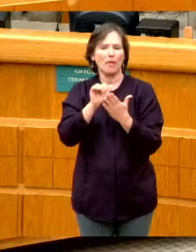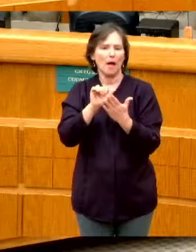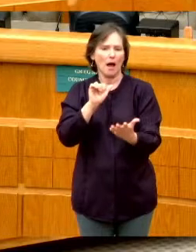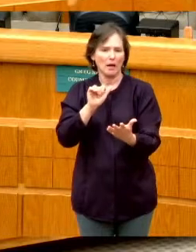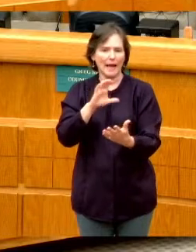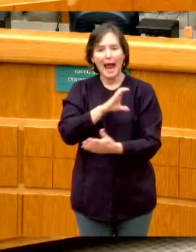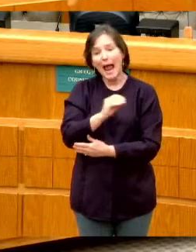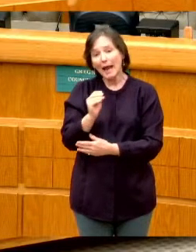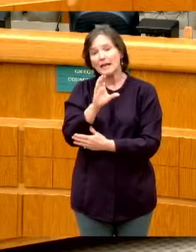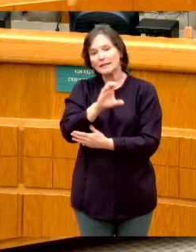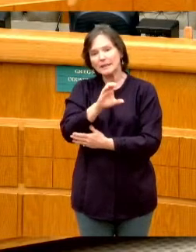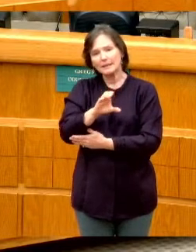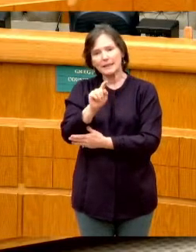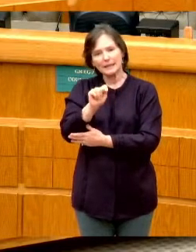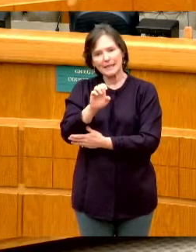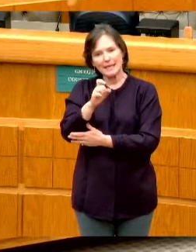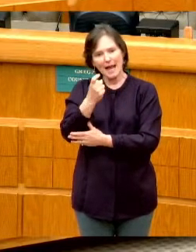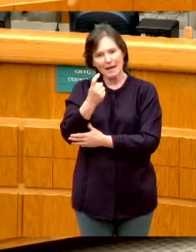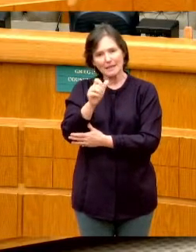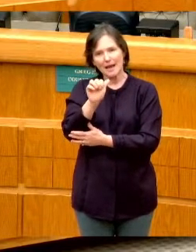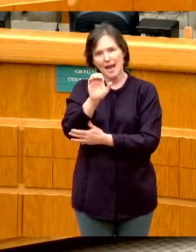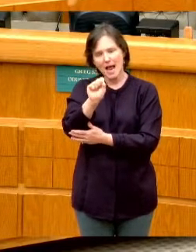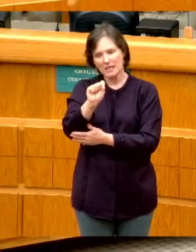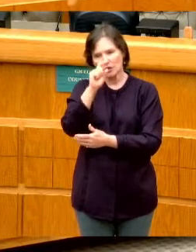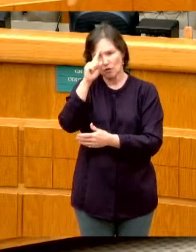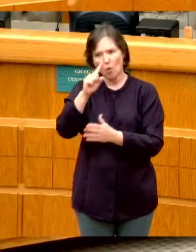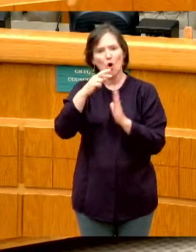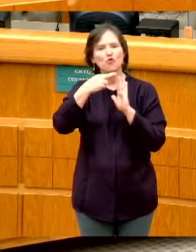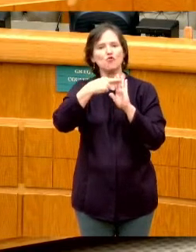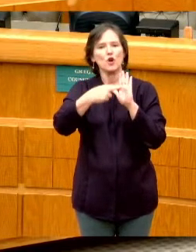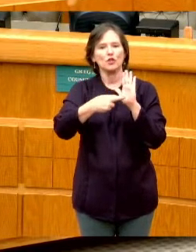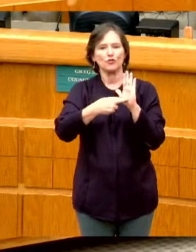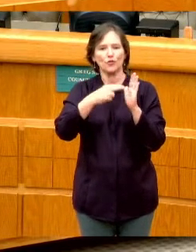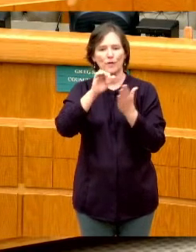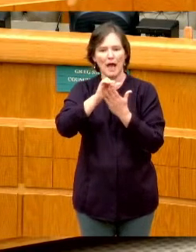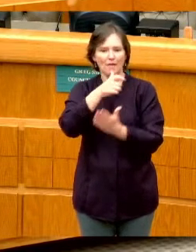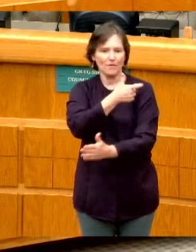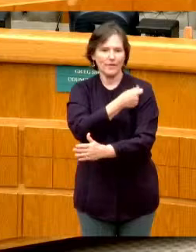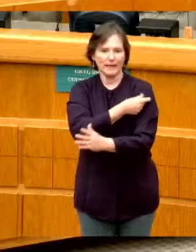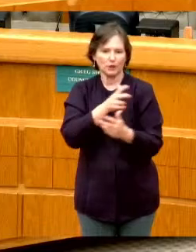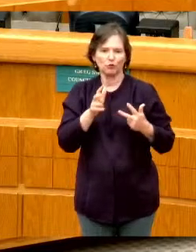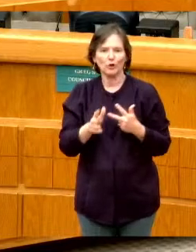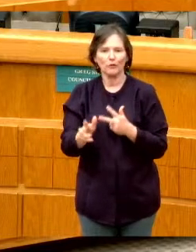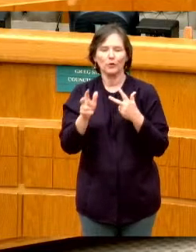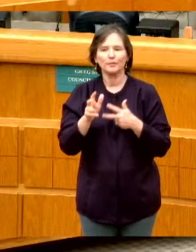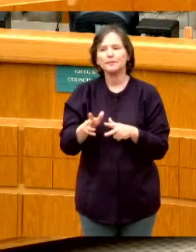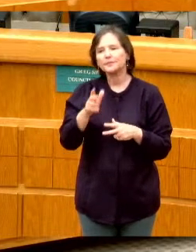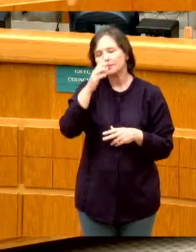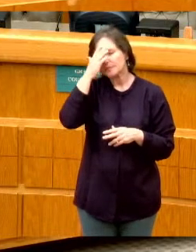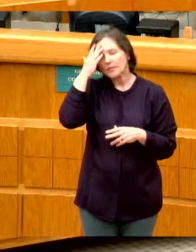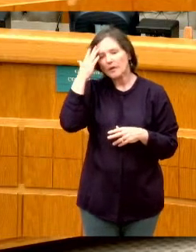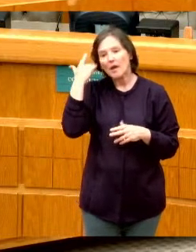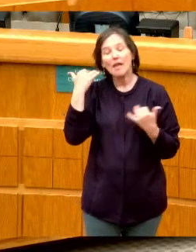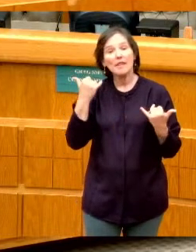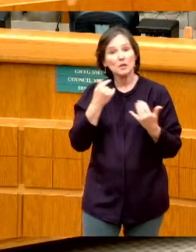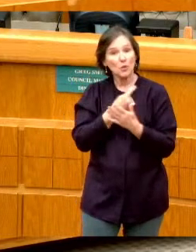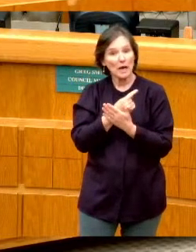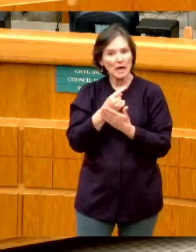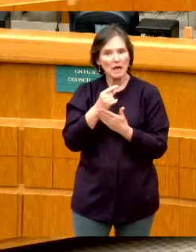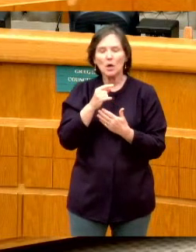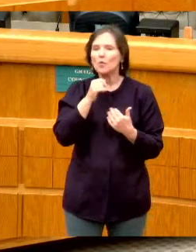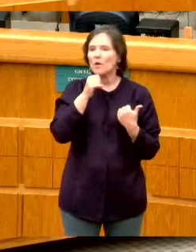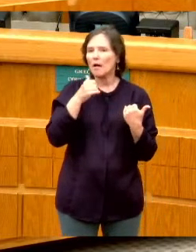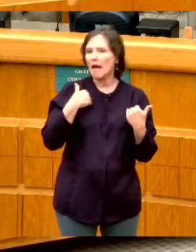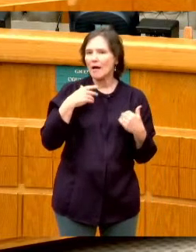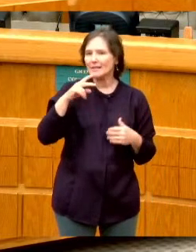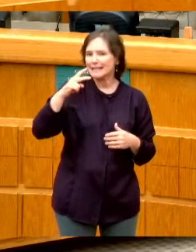is available. This week's vaccine allotments do not include second dose vaccine clinics. Second